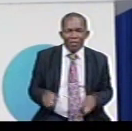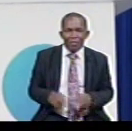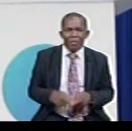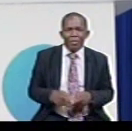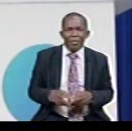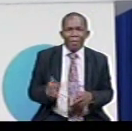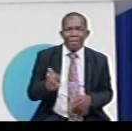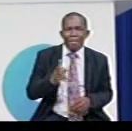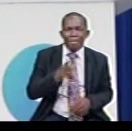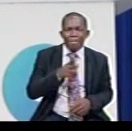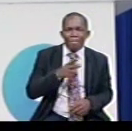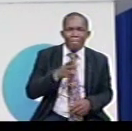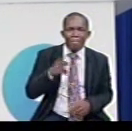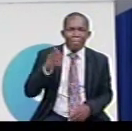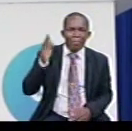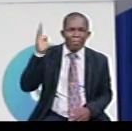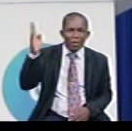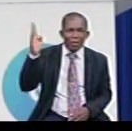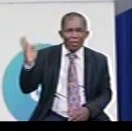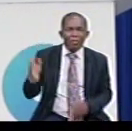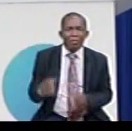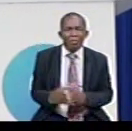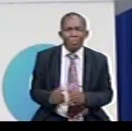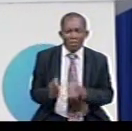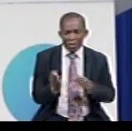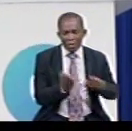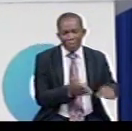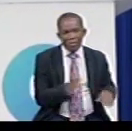leave your seat, come to the front